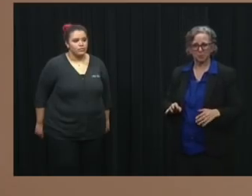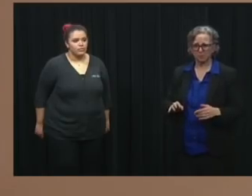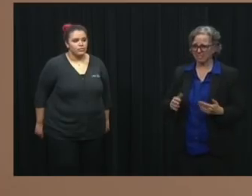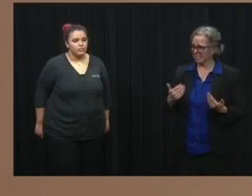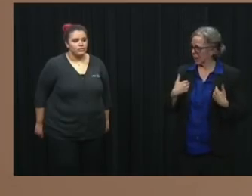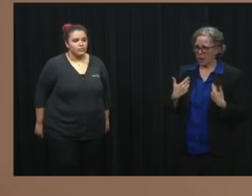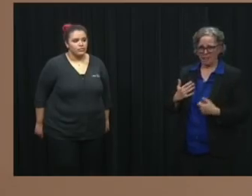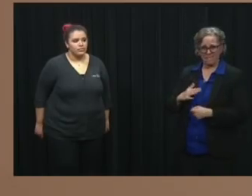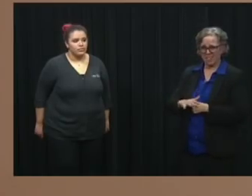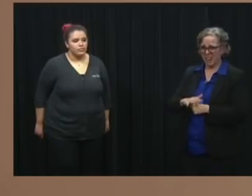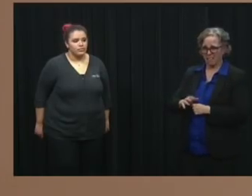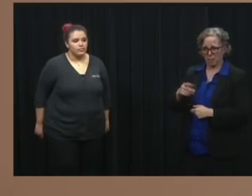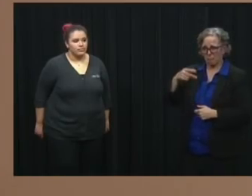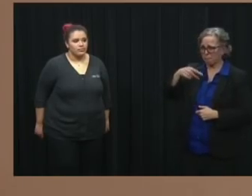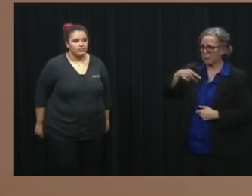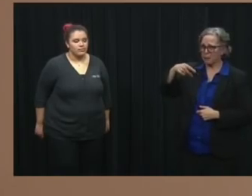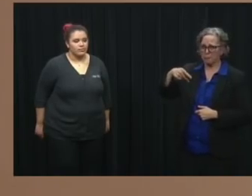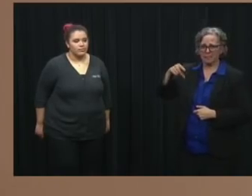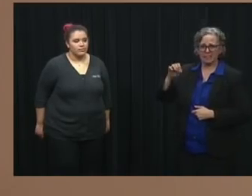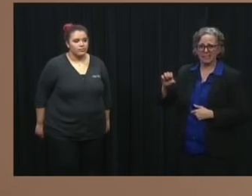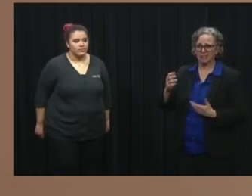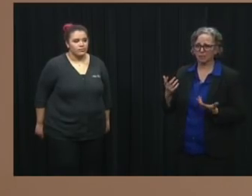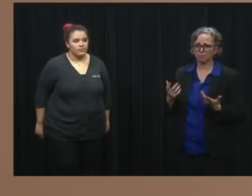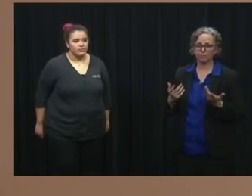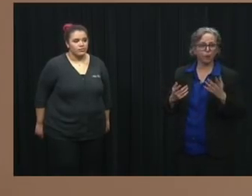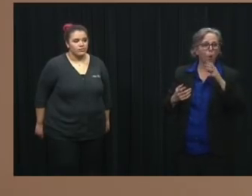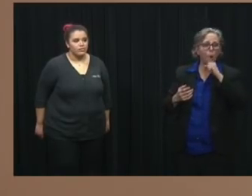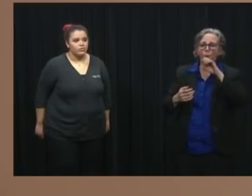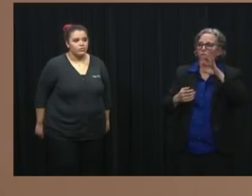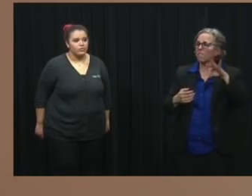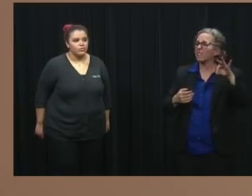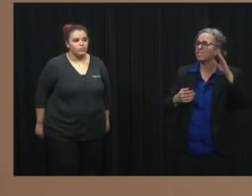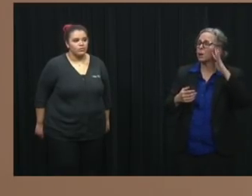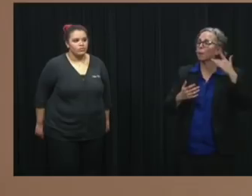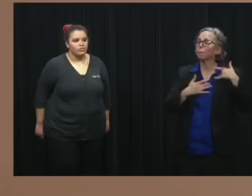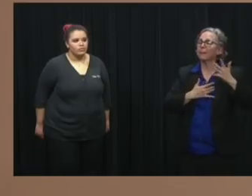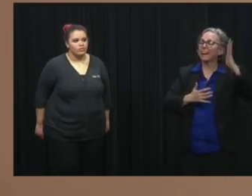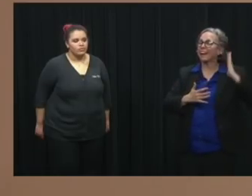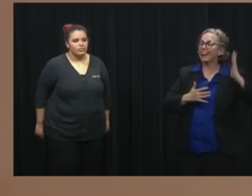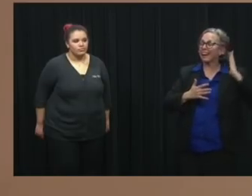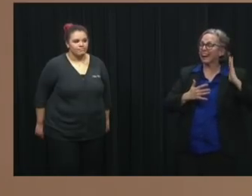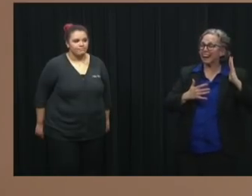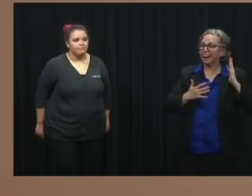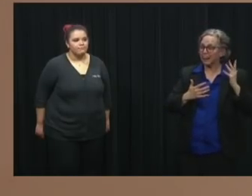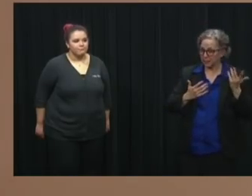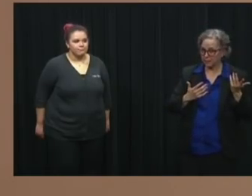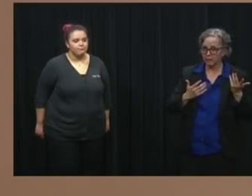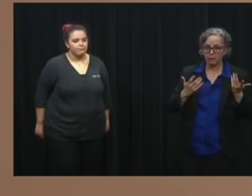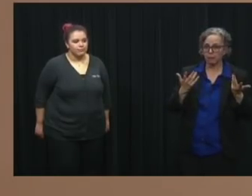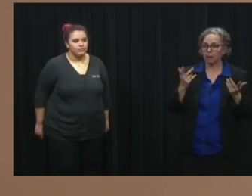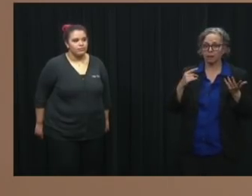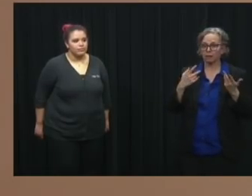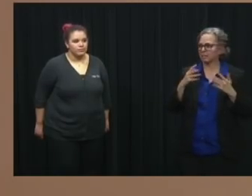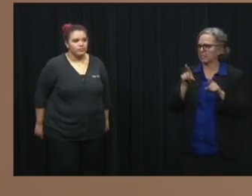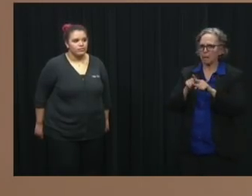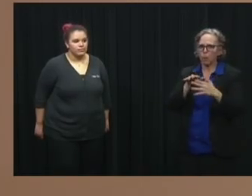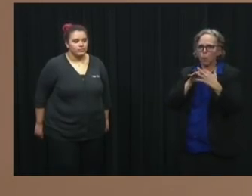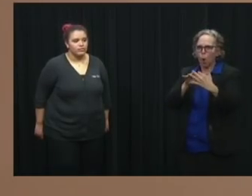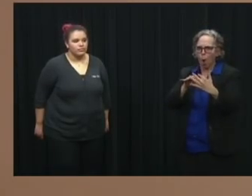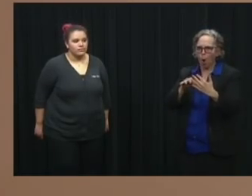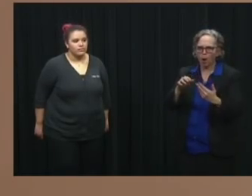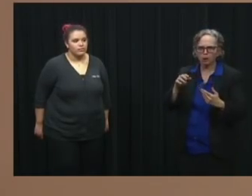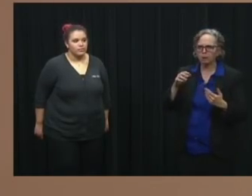by the old playbooks, the old but true things. And that includes, in war situations when you've seen people use